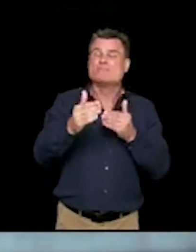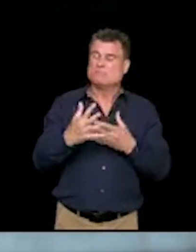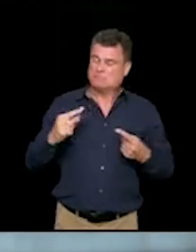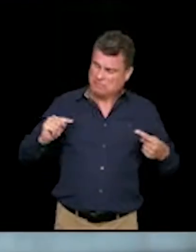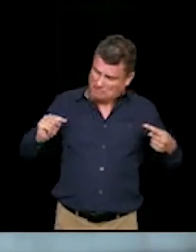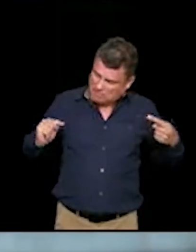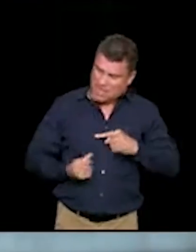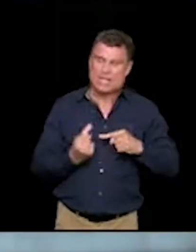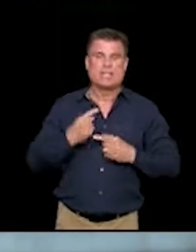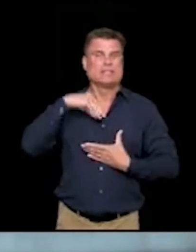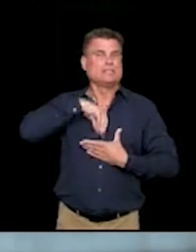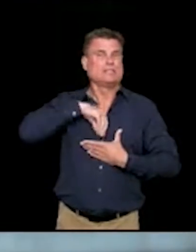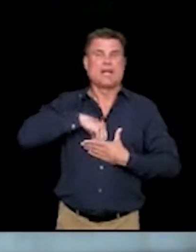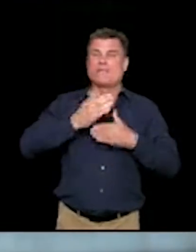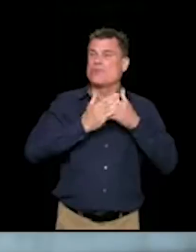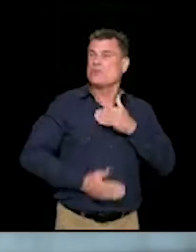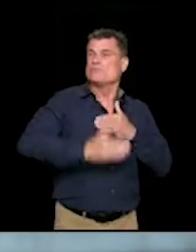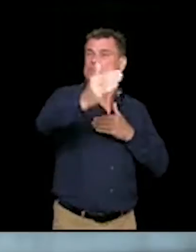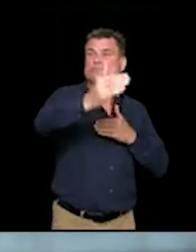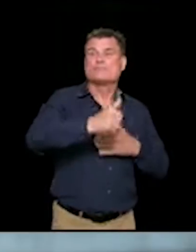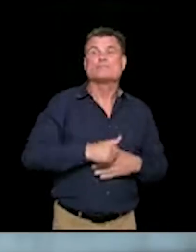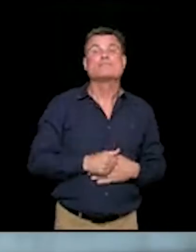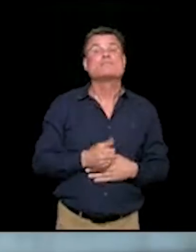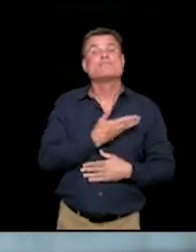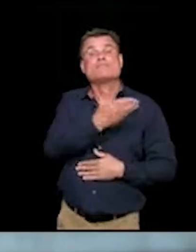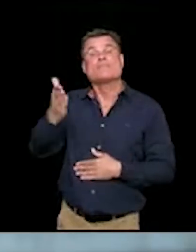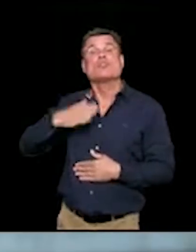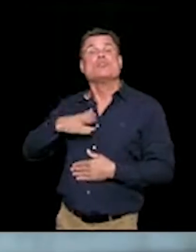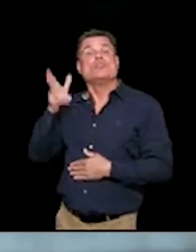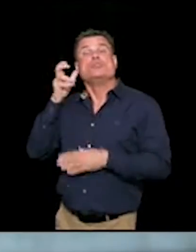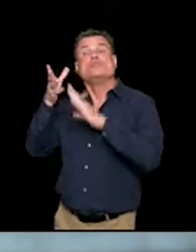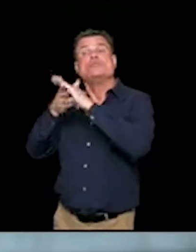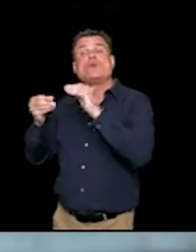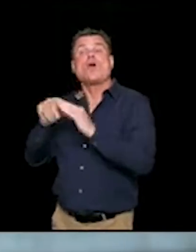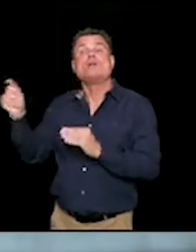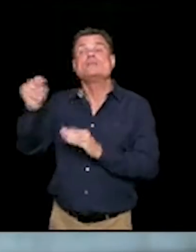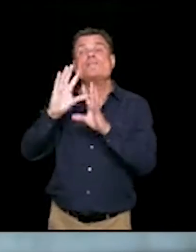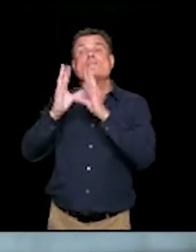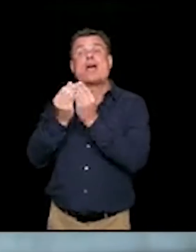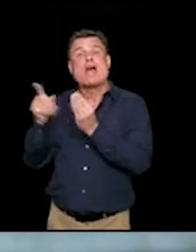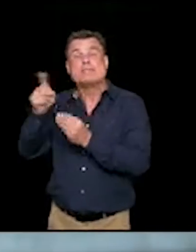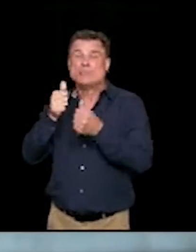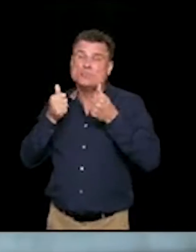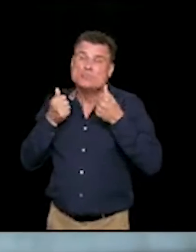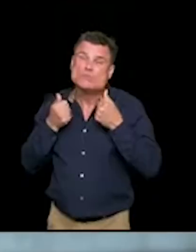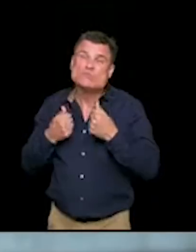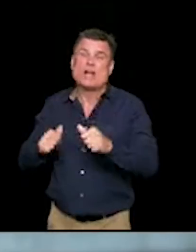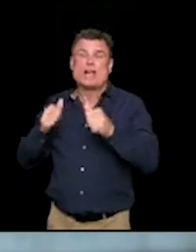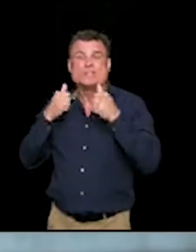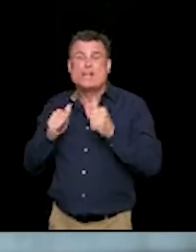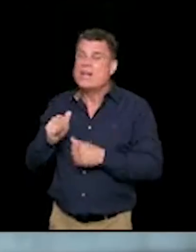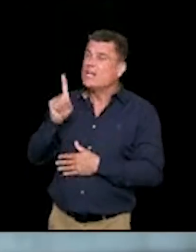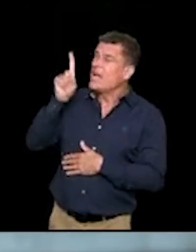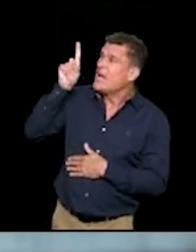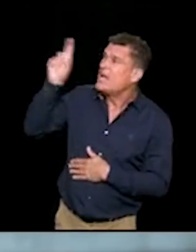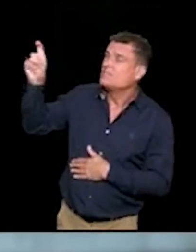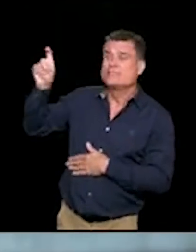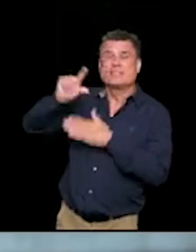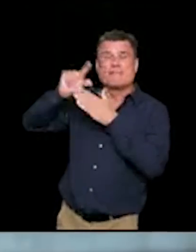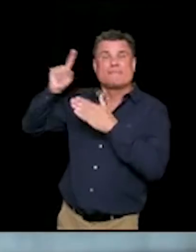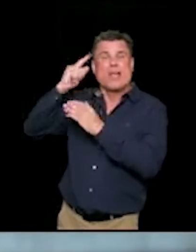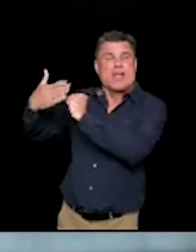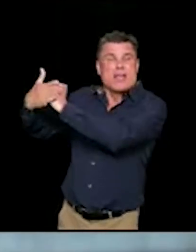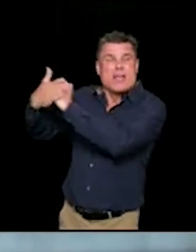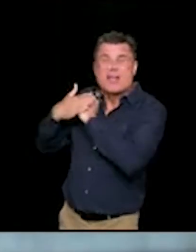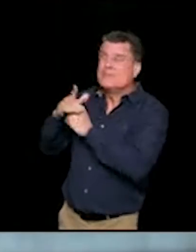I've also heard about how they knocked on one door after another, trying to get the help and the support that their